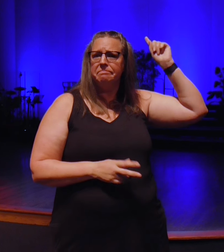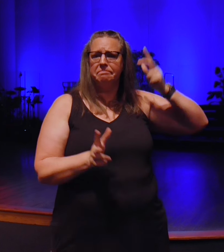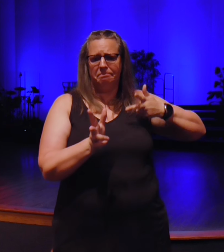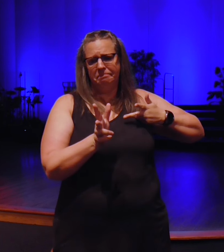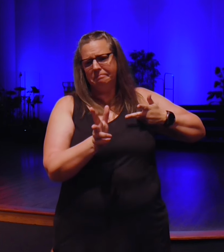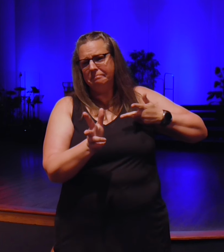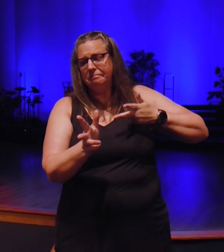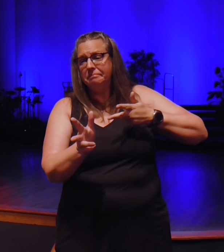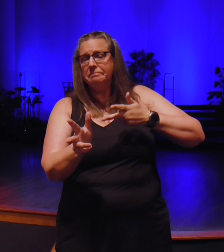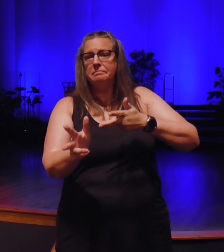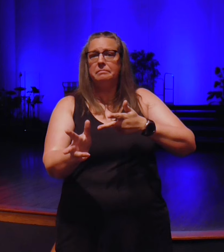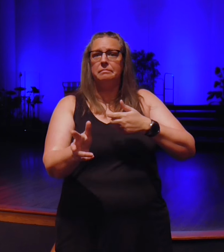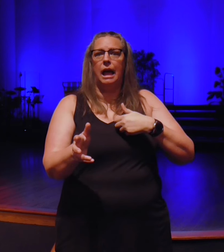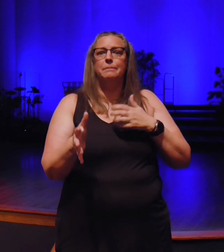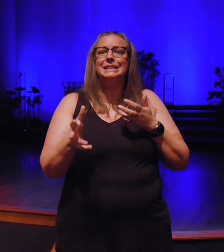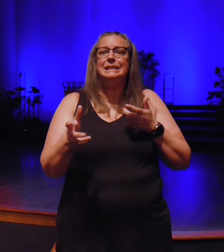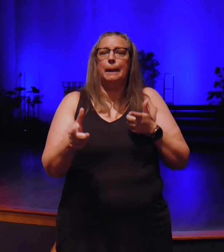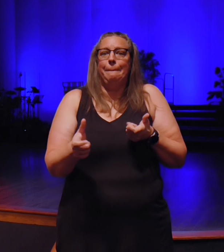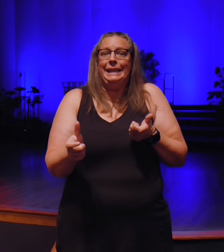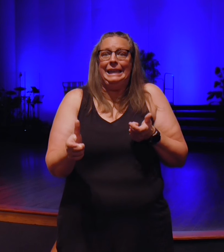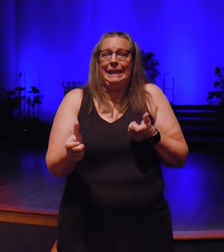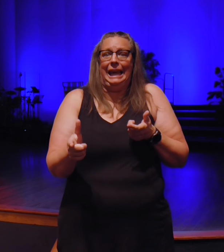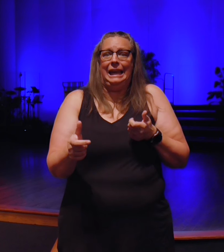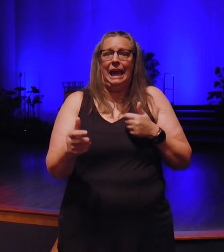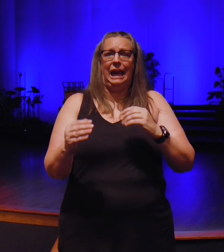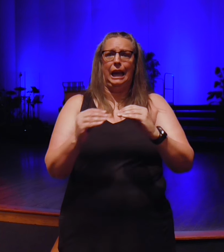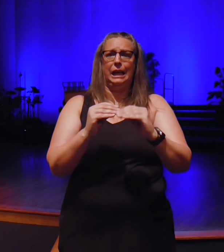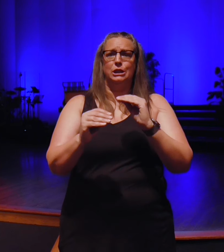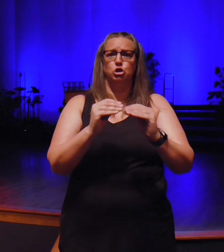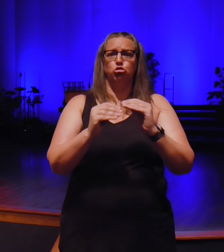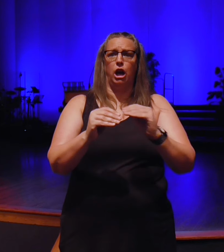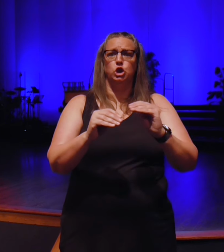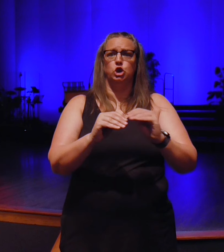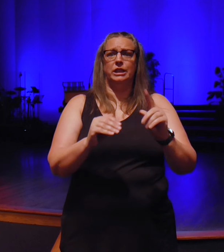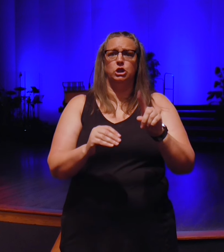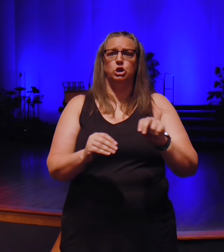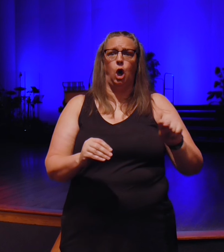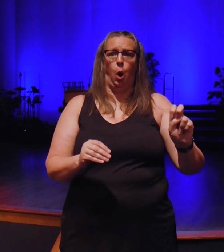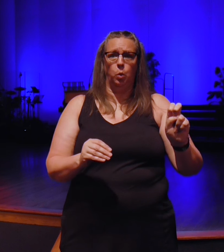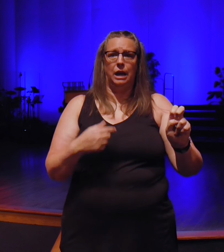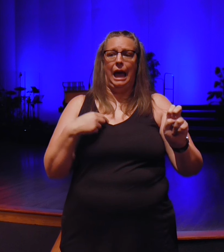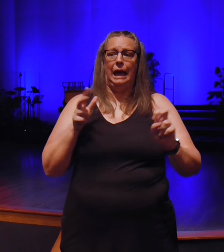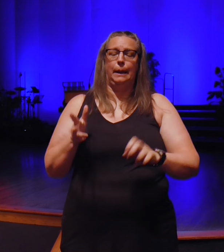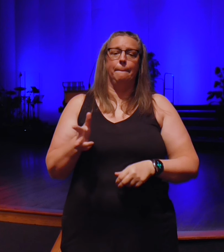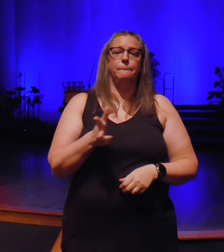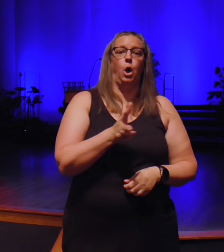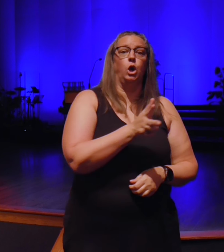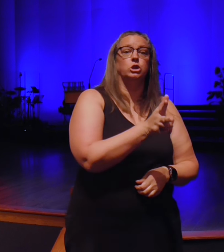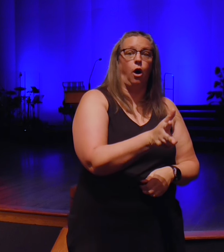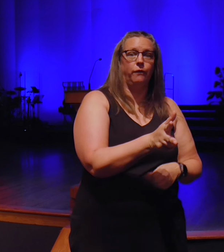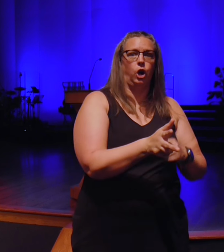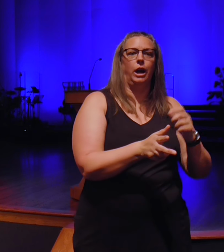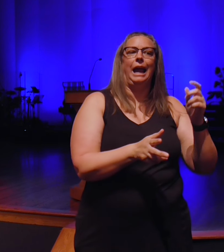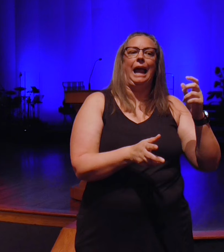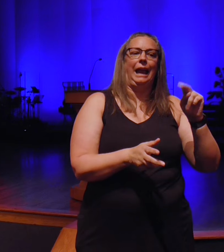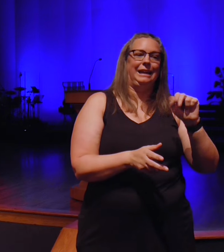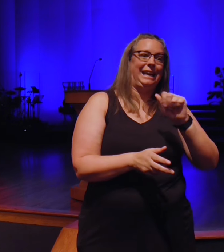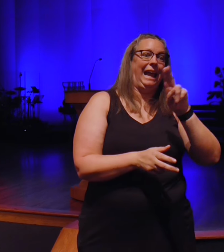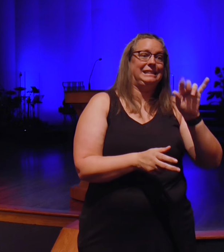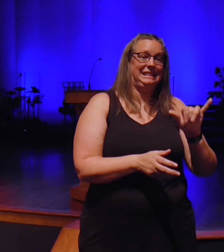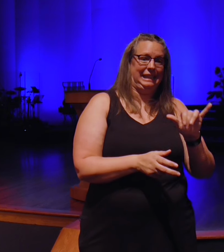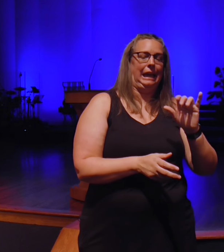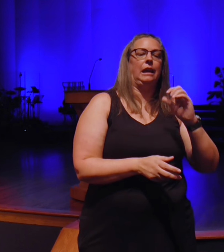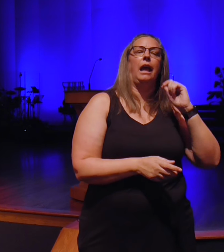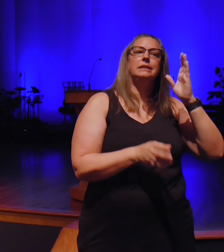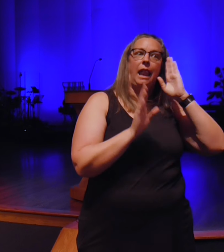I'm speeding in a construction zone. I get pulled over, and Nancy gets to also listen to a police officer give Daddy a